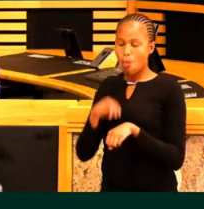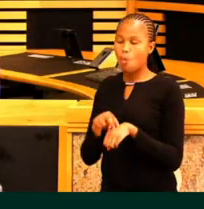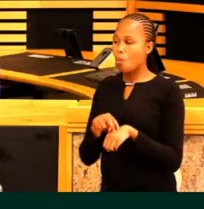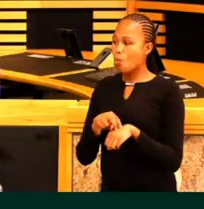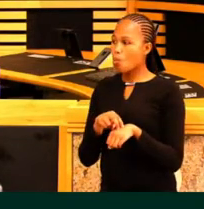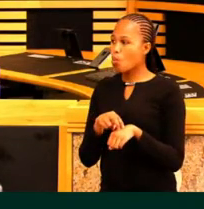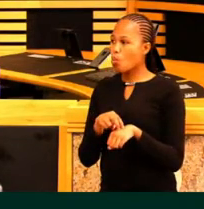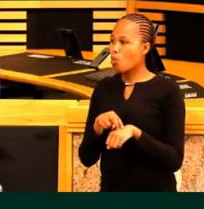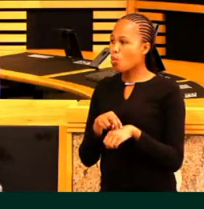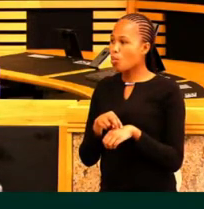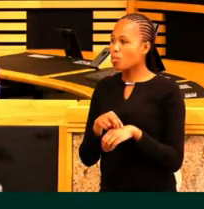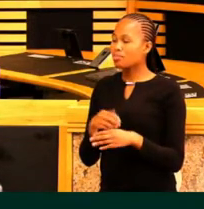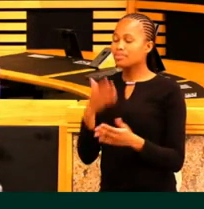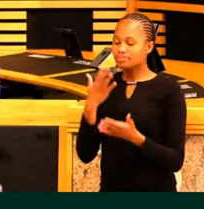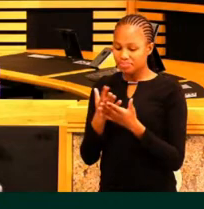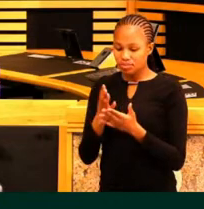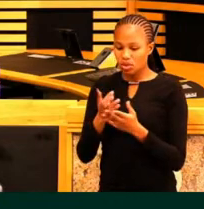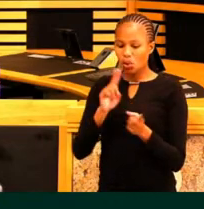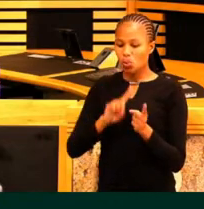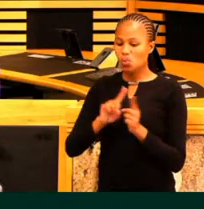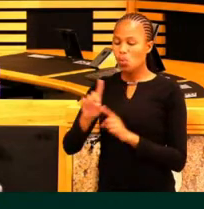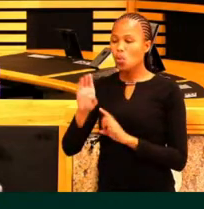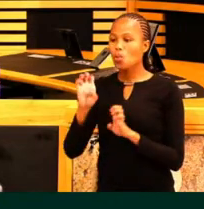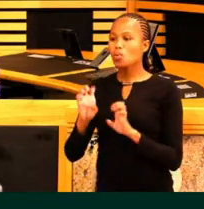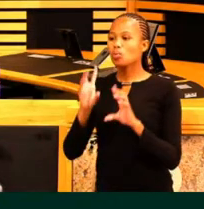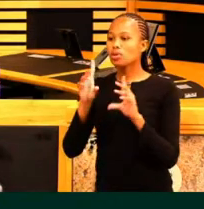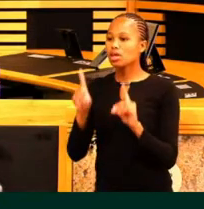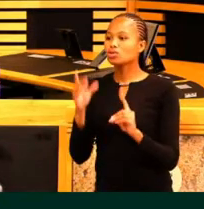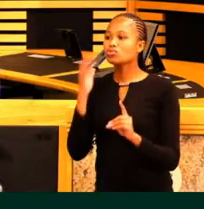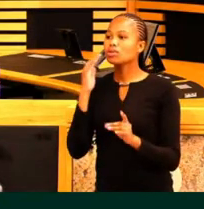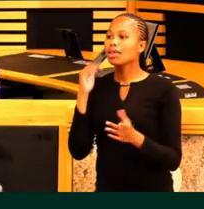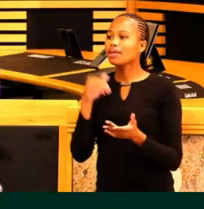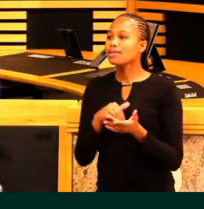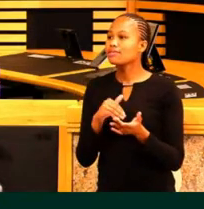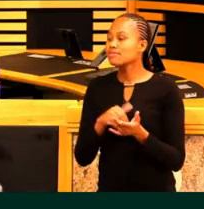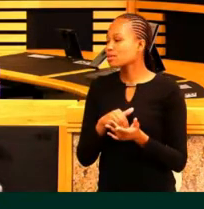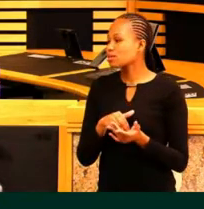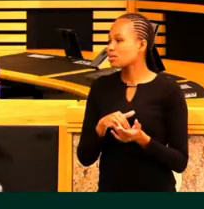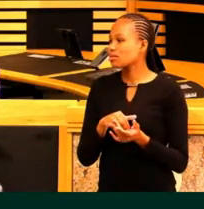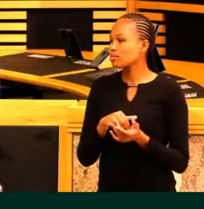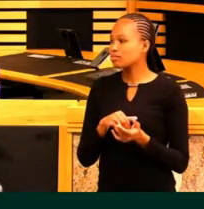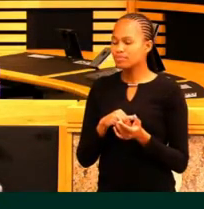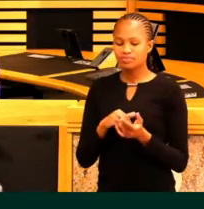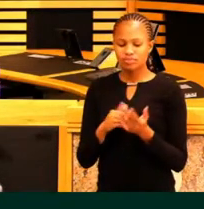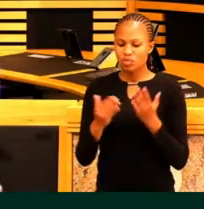you can go to basic education now foreign